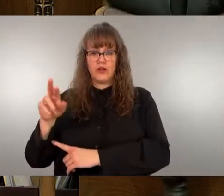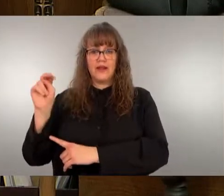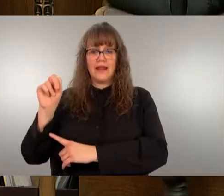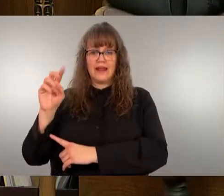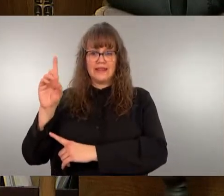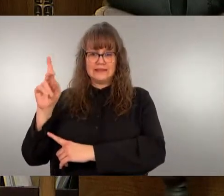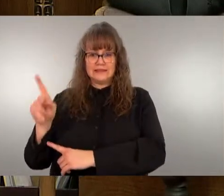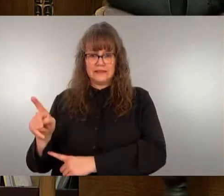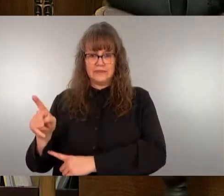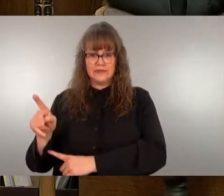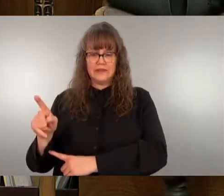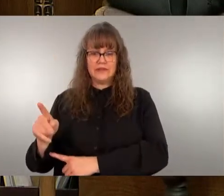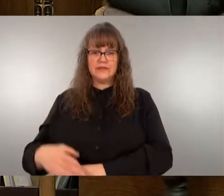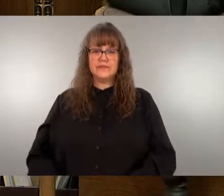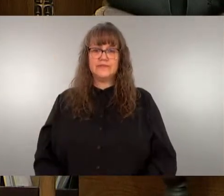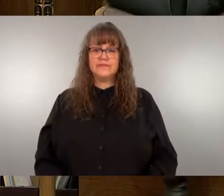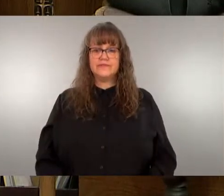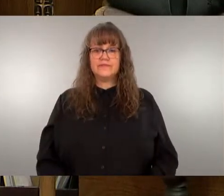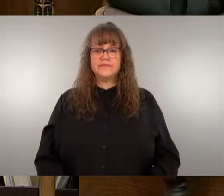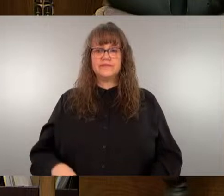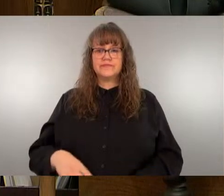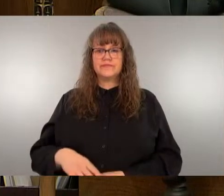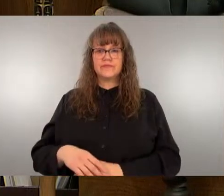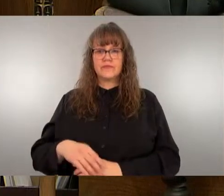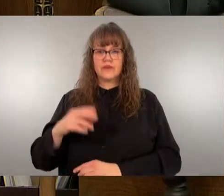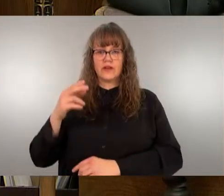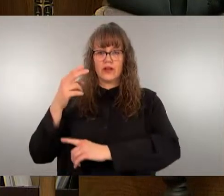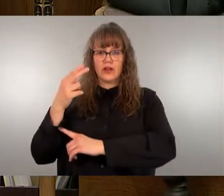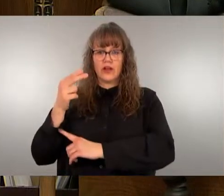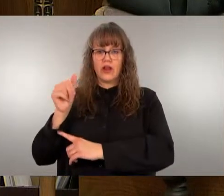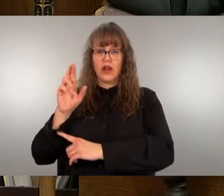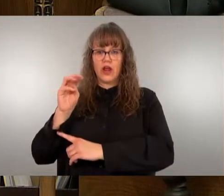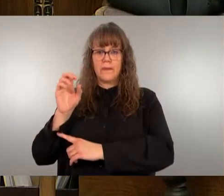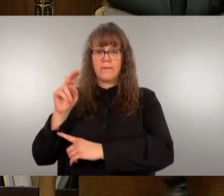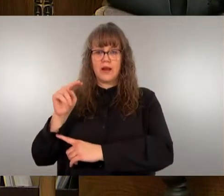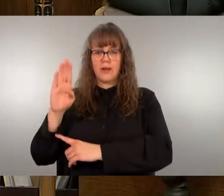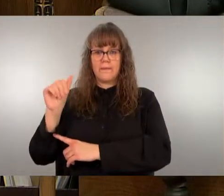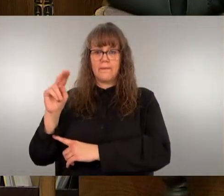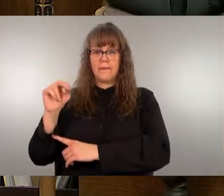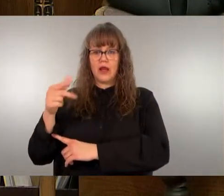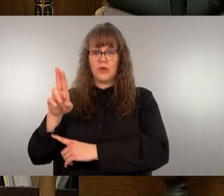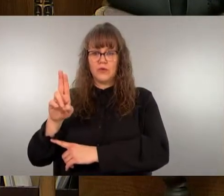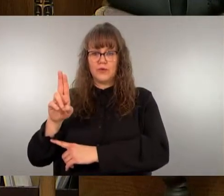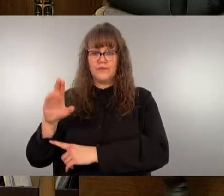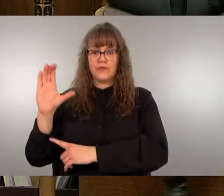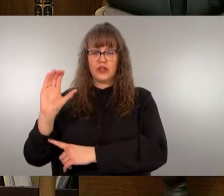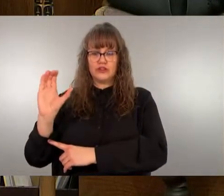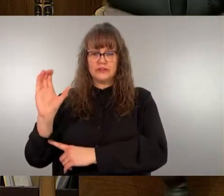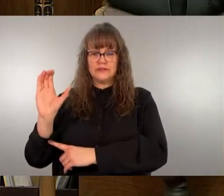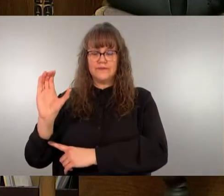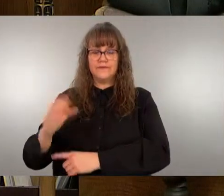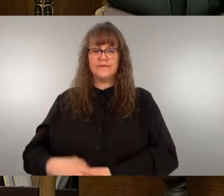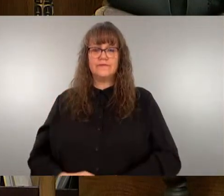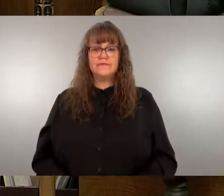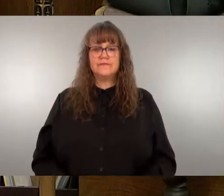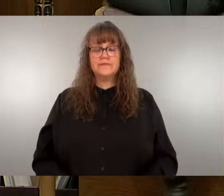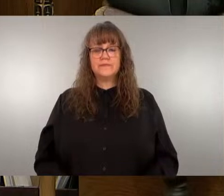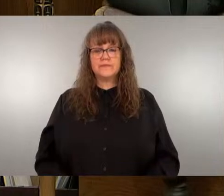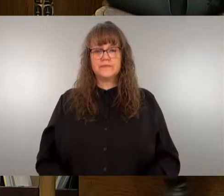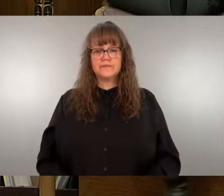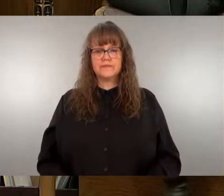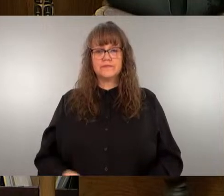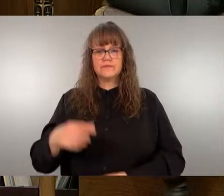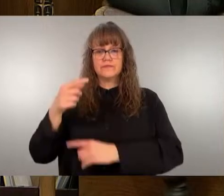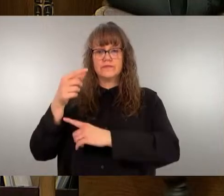Langley Abbotsford, Harman Bangu, Conservative Party of BC. Langley Walnut Grove, Misty Van Popta,